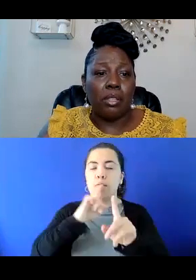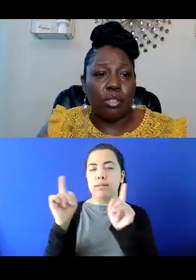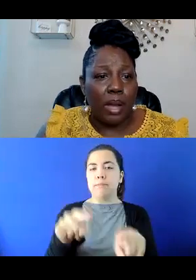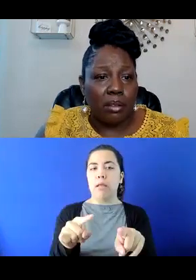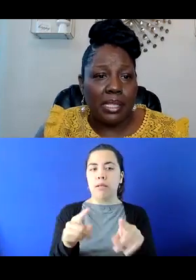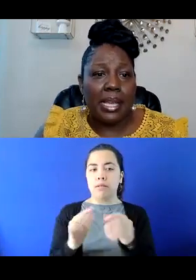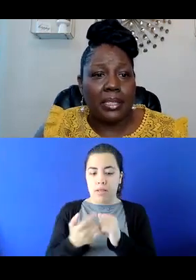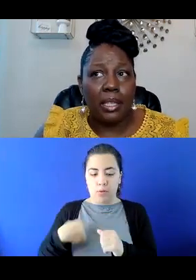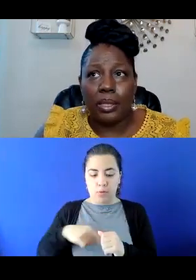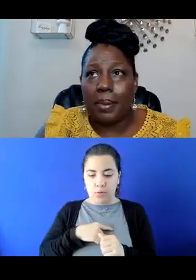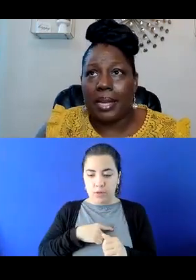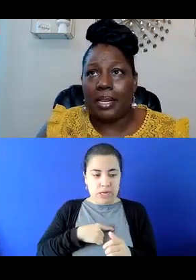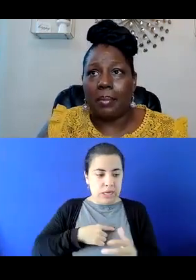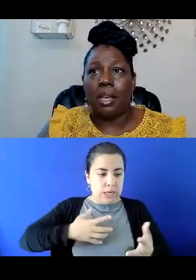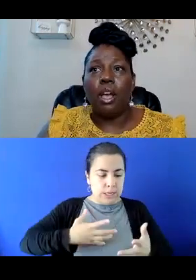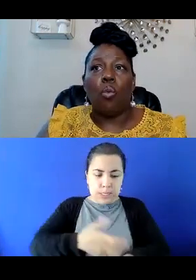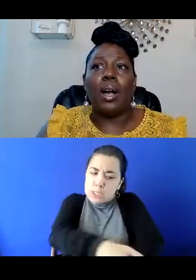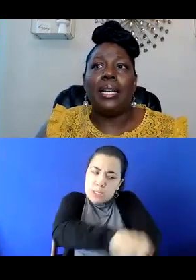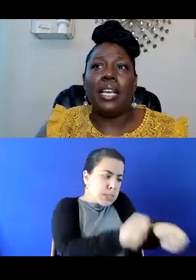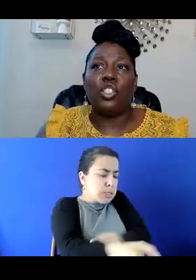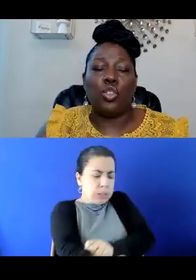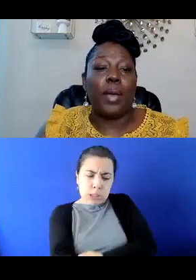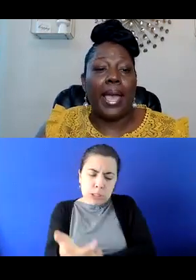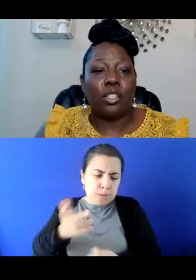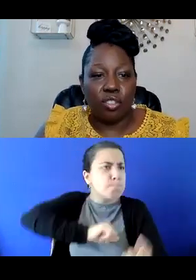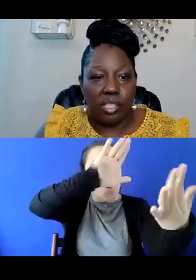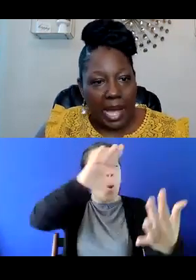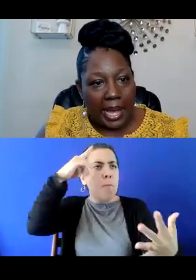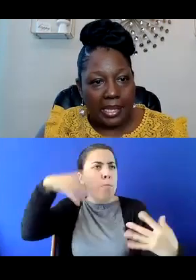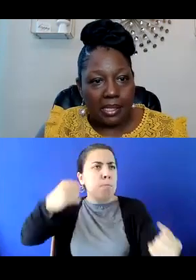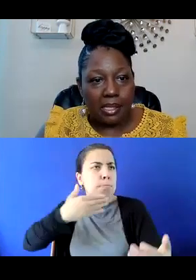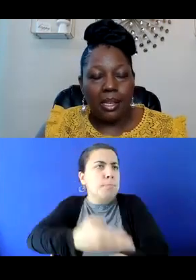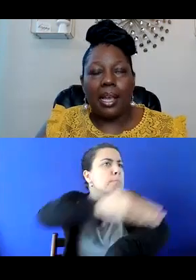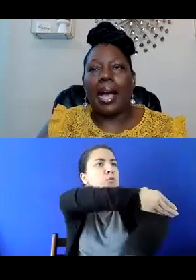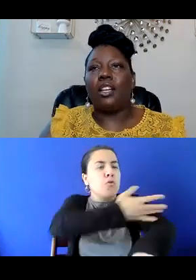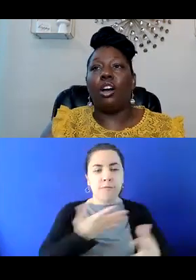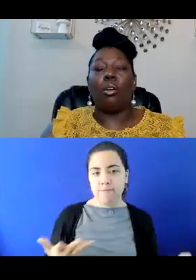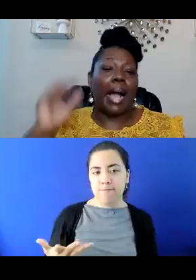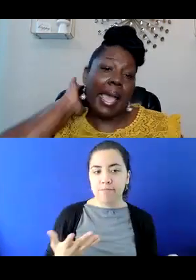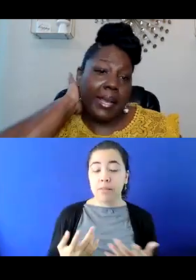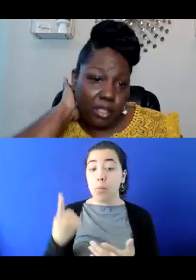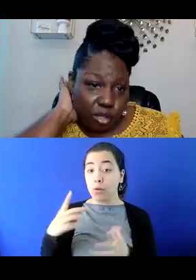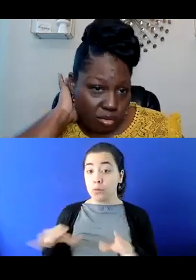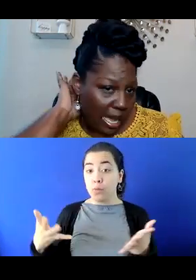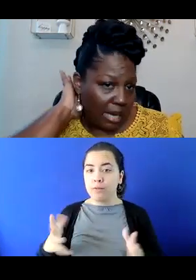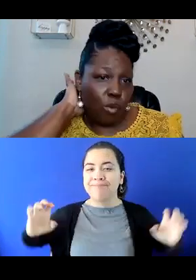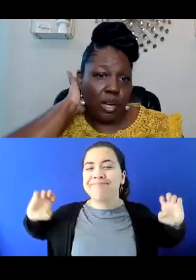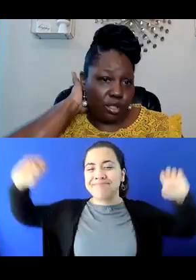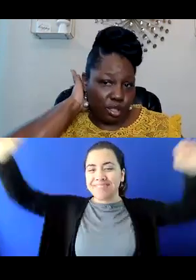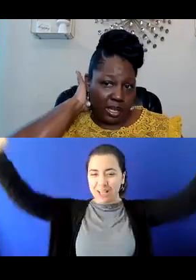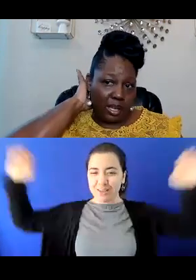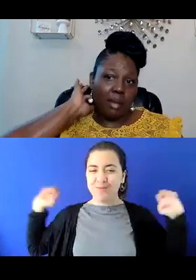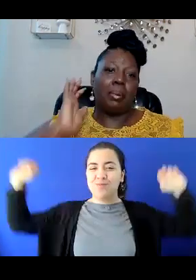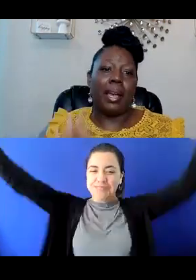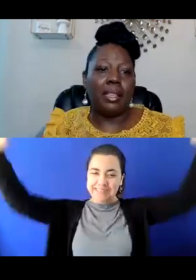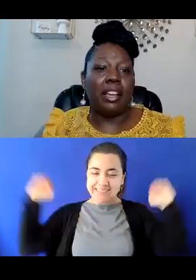our mental wellness and dealing with the pandemic? One is to exercise. I know, I hate it too. I don't want to